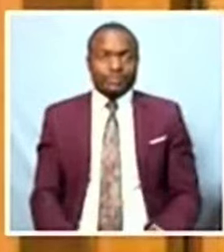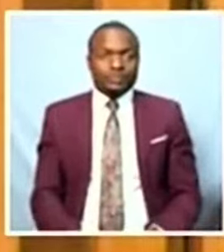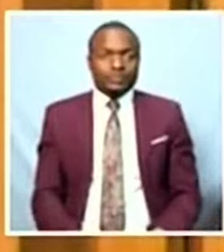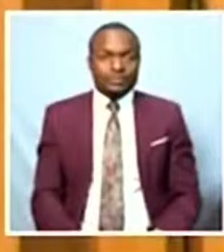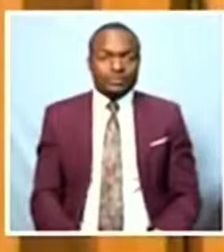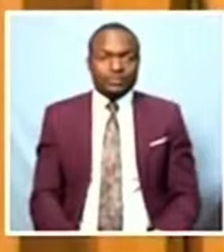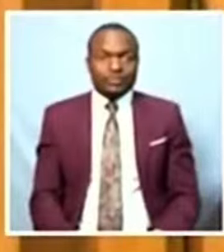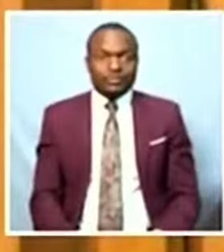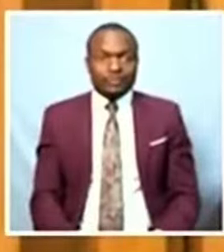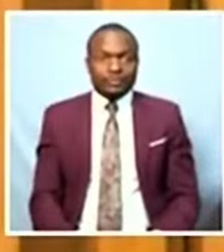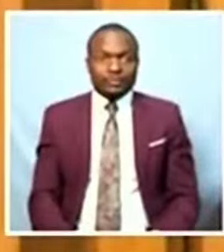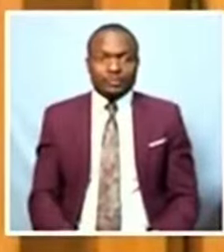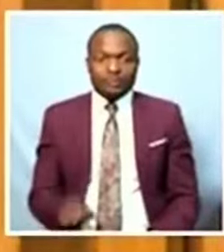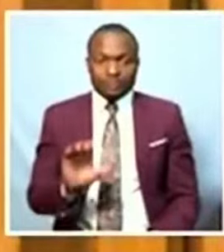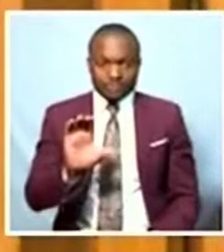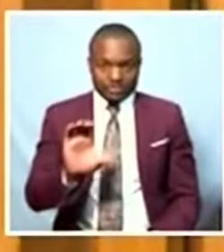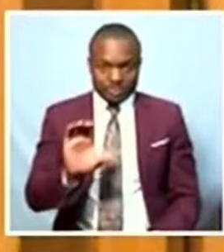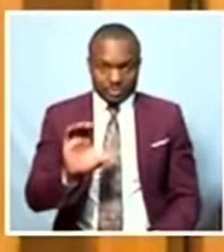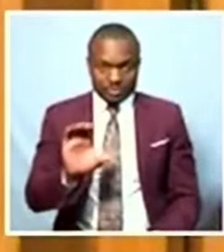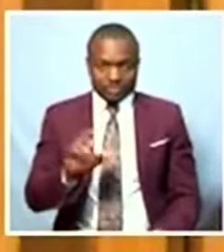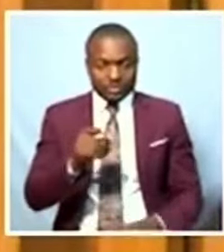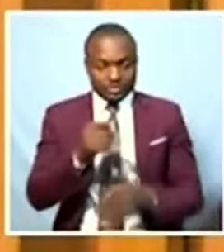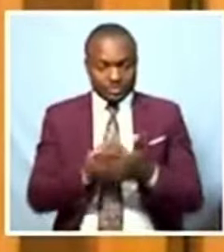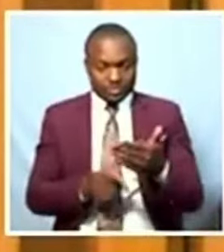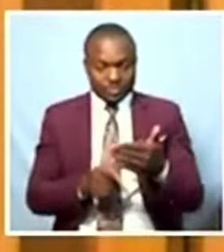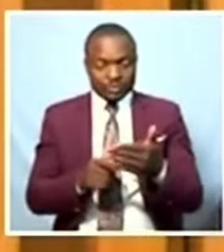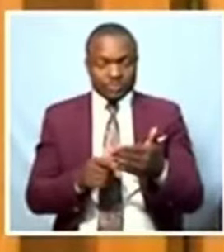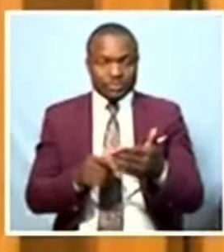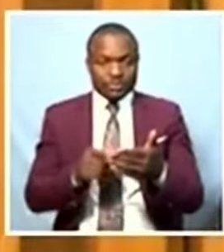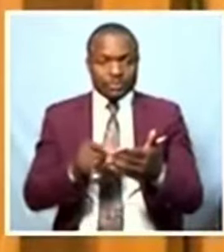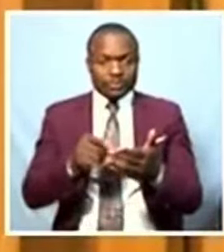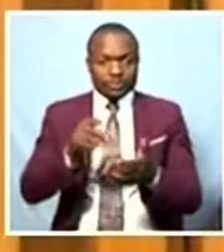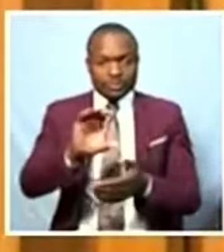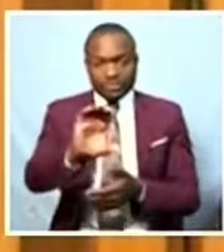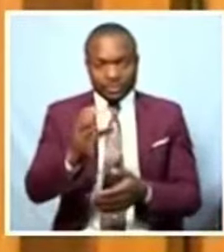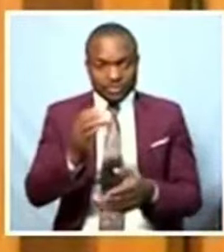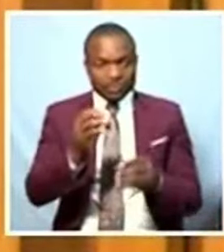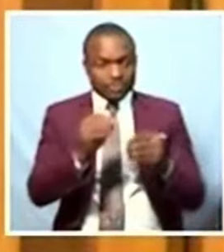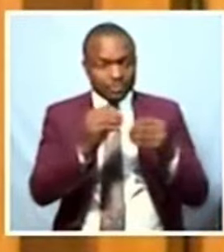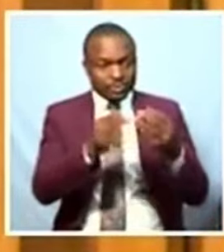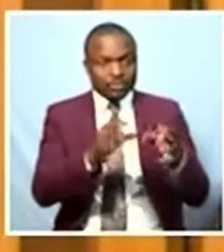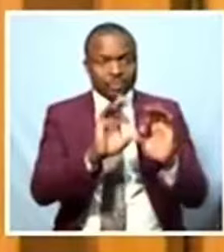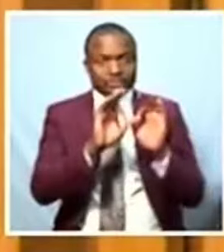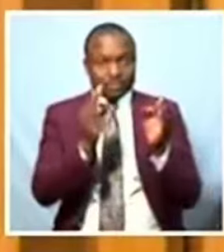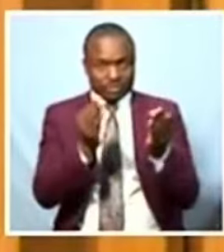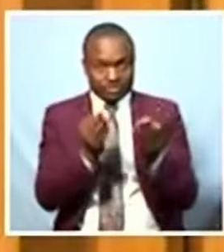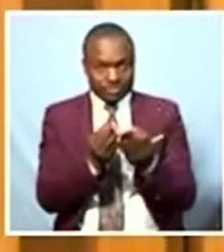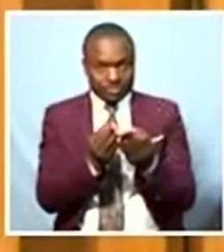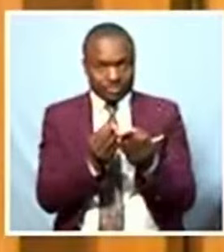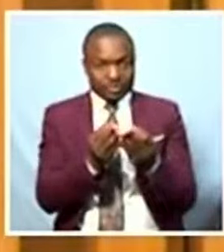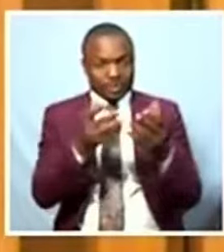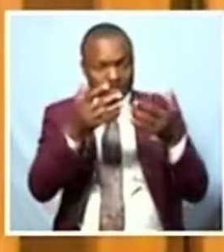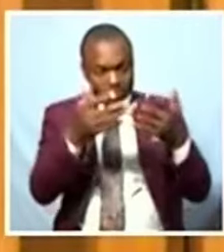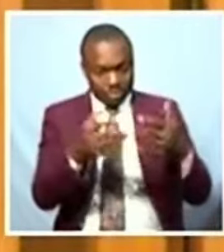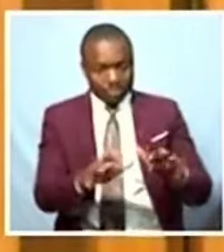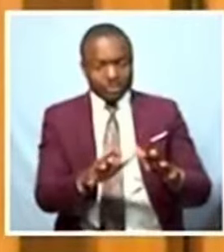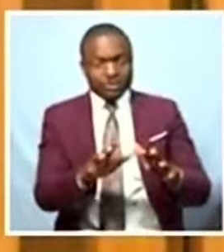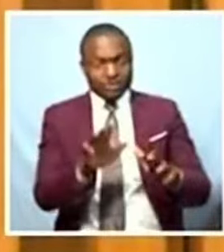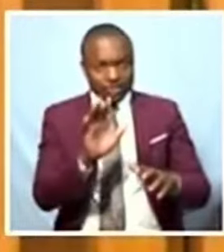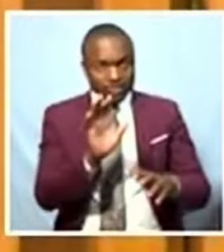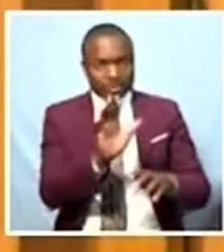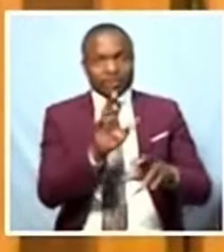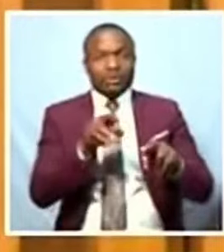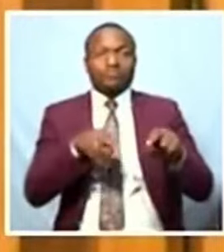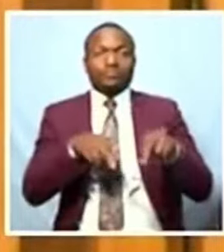and in C on what compensation is provided to families that lose loved ones, that lost loved ones